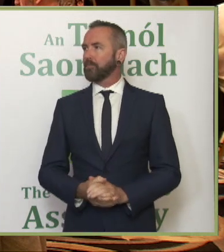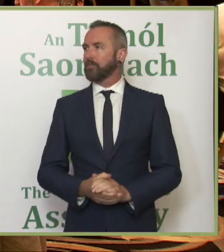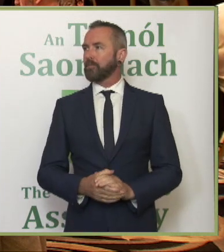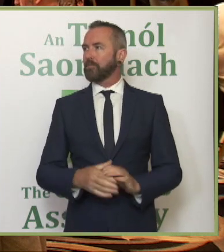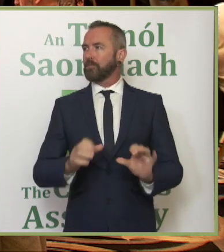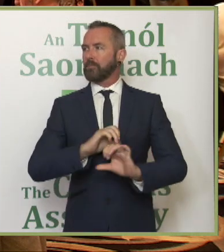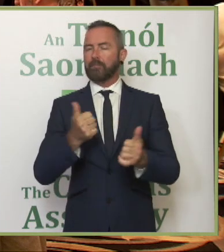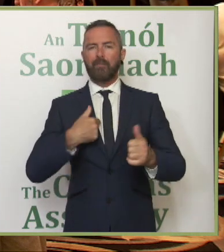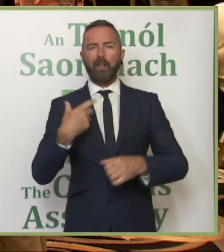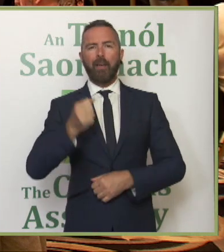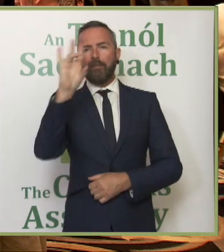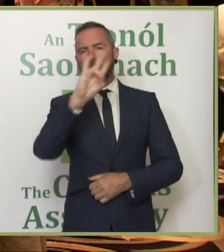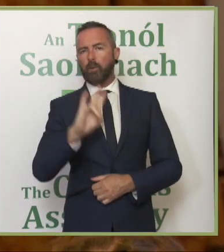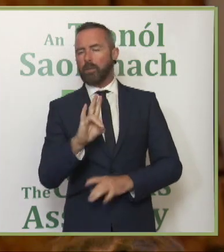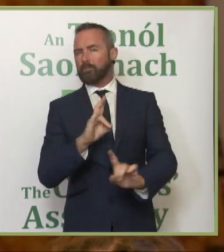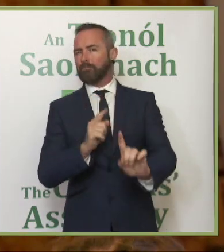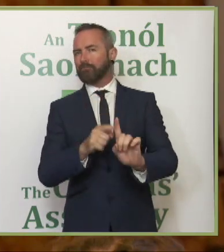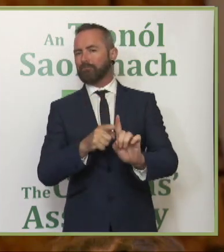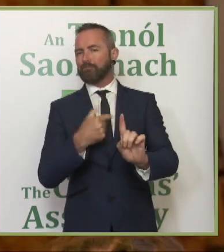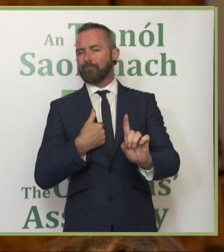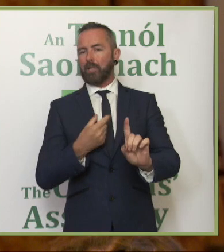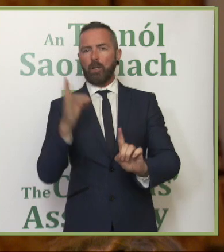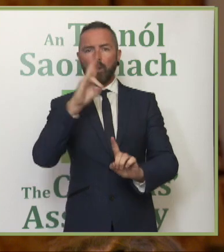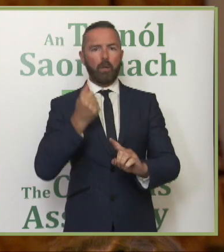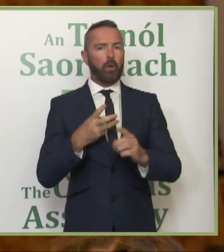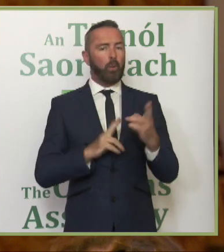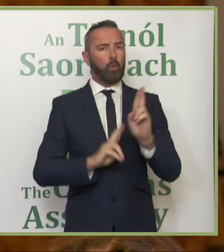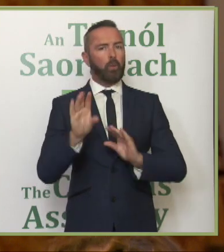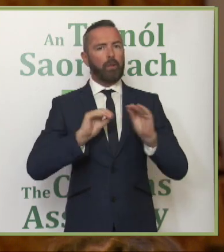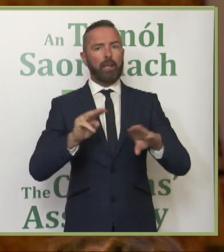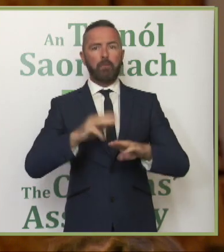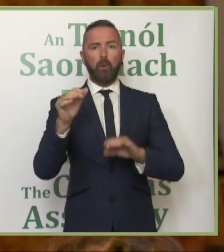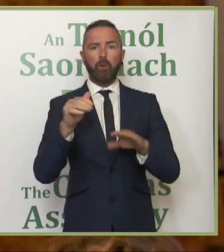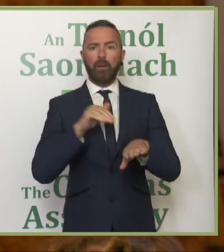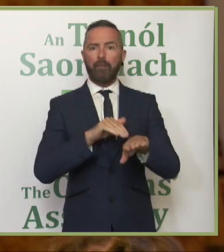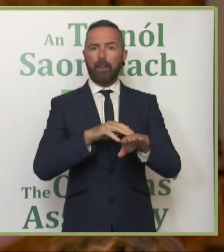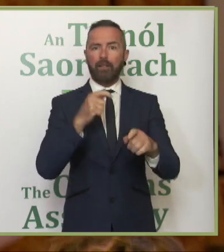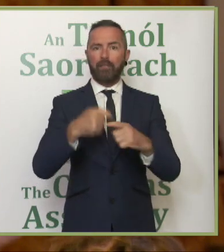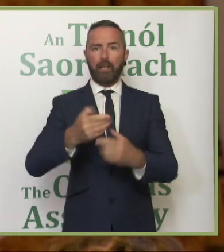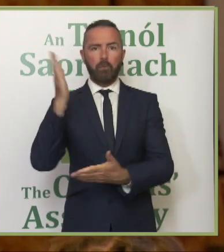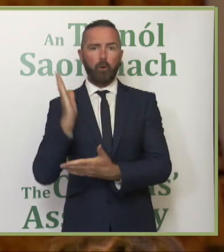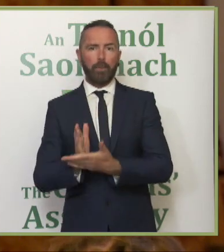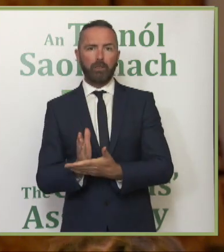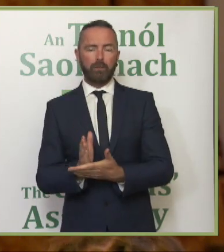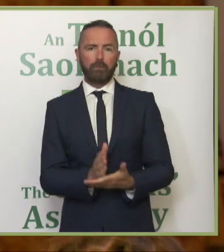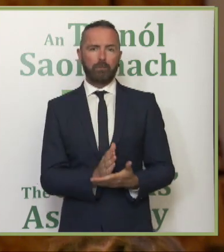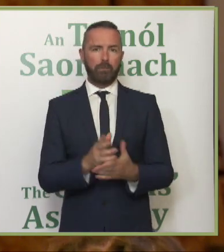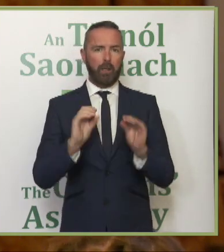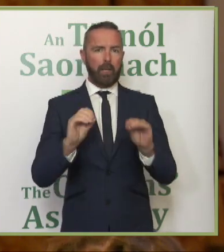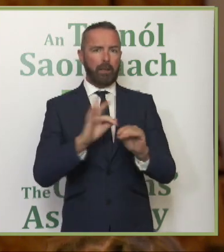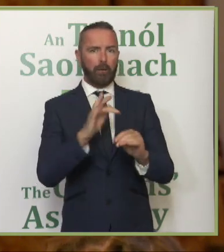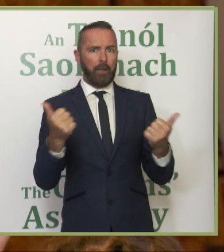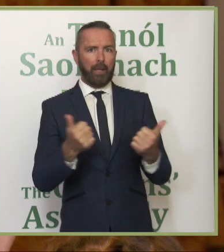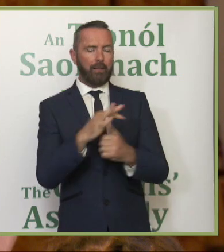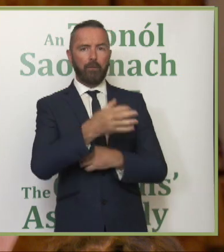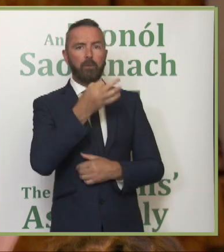Hi, I had a question. Would education be more effective than prohibition? So education, anything from the nuances